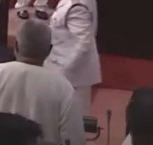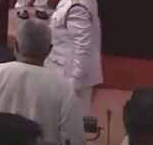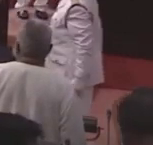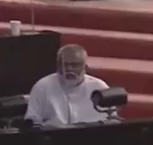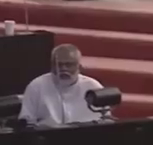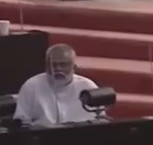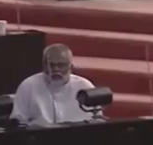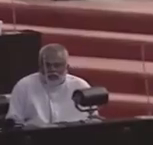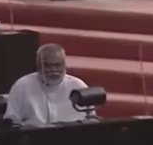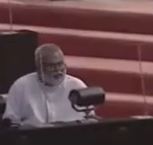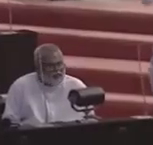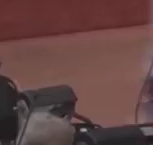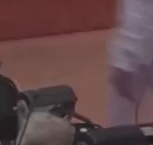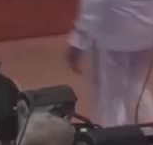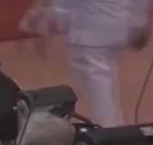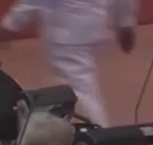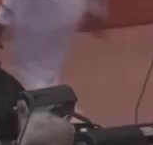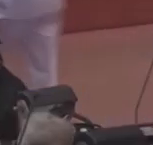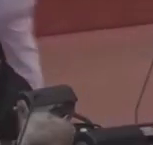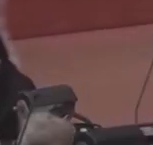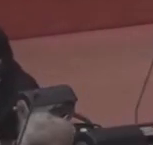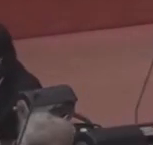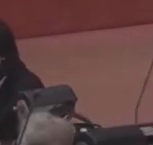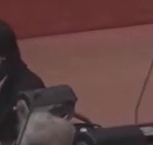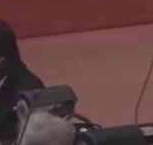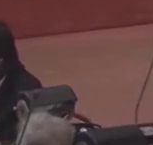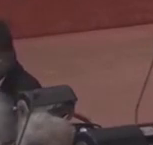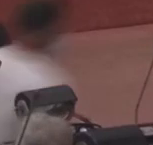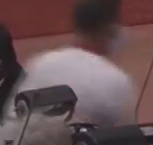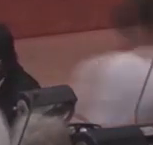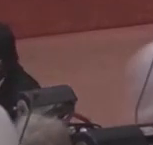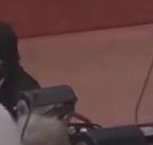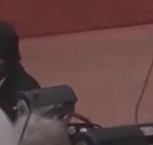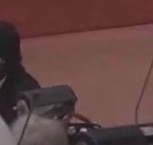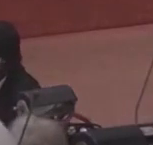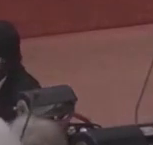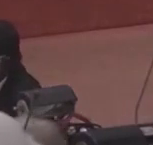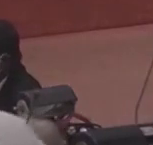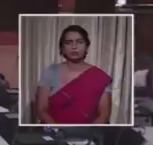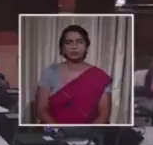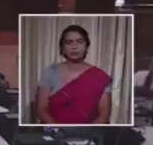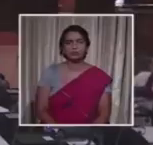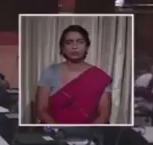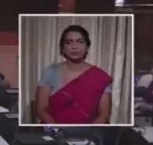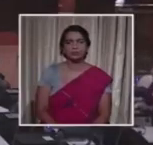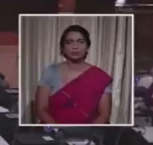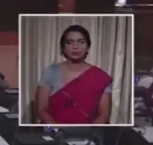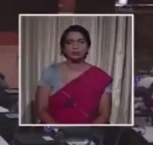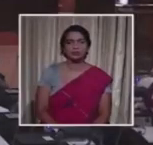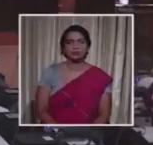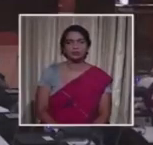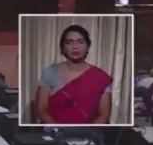crippling economic and political crisis. Days after, President Gotabaya Rajapaksa fled the island nation following a public